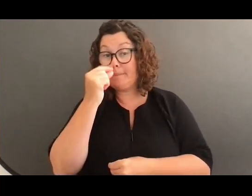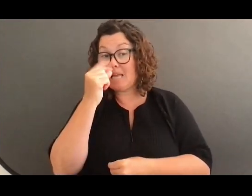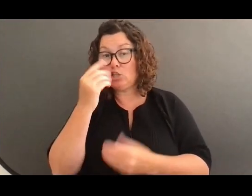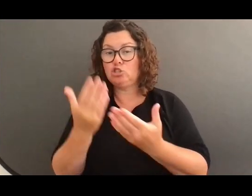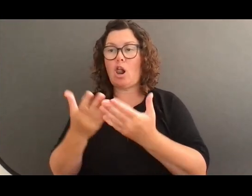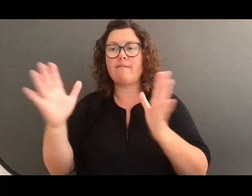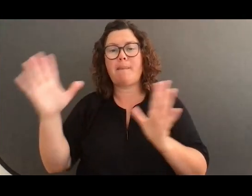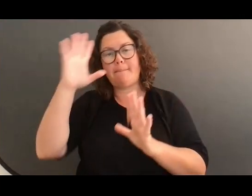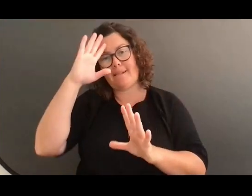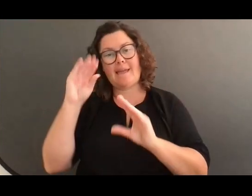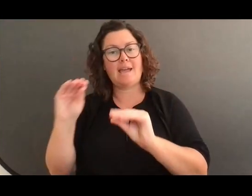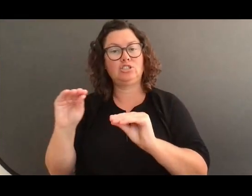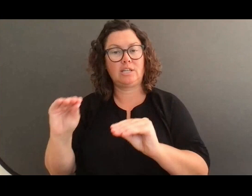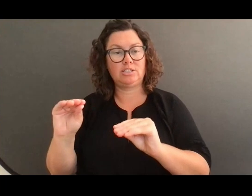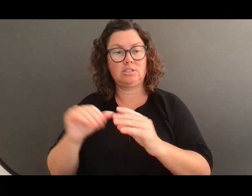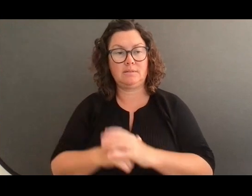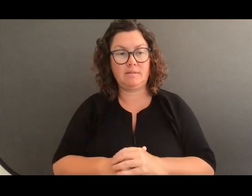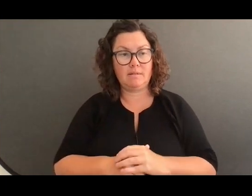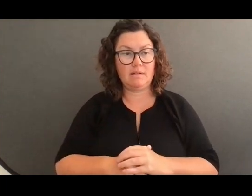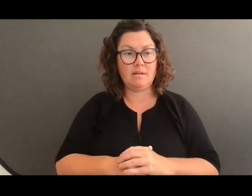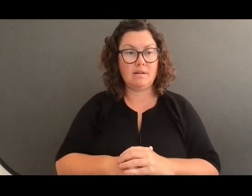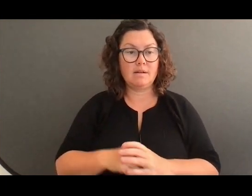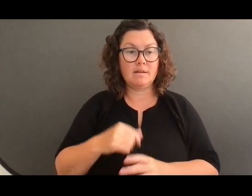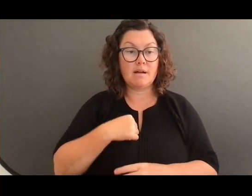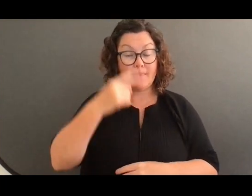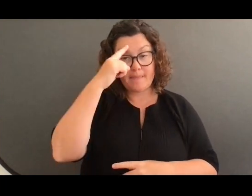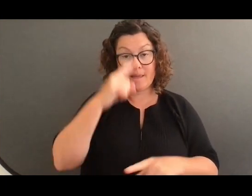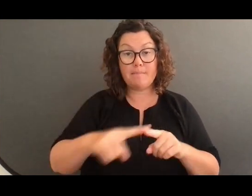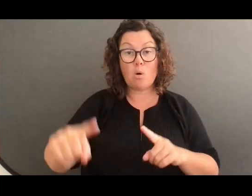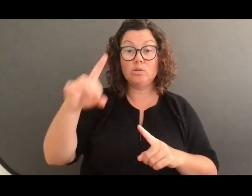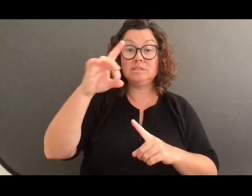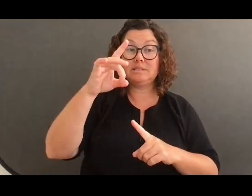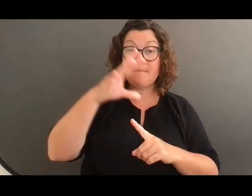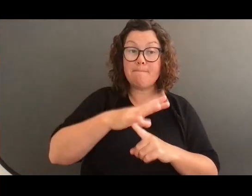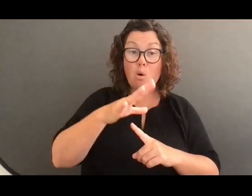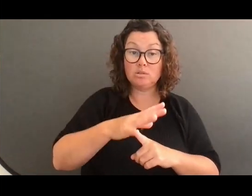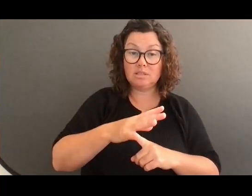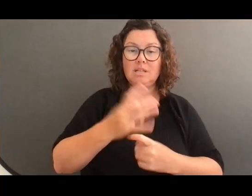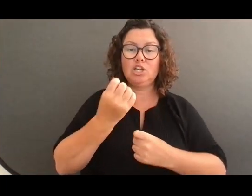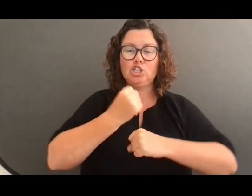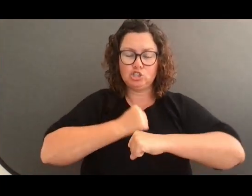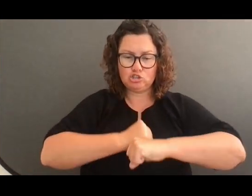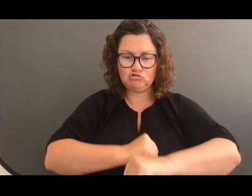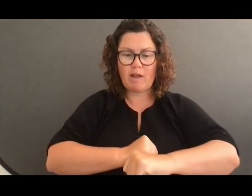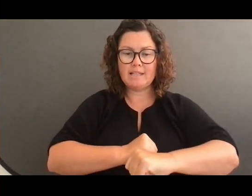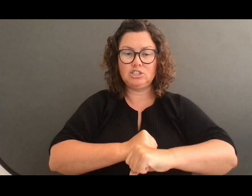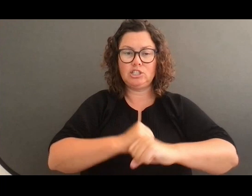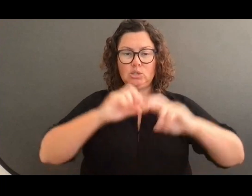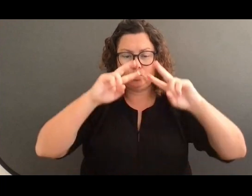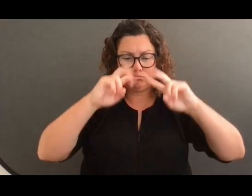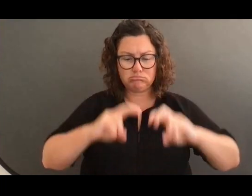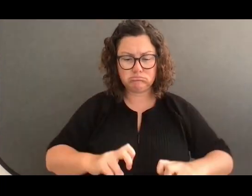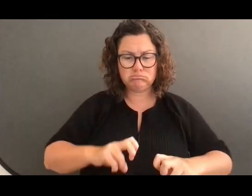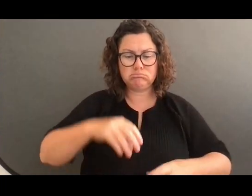is that the most effective politics in the arts are strategies that address internal inequities within institutions.